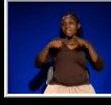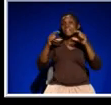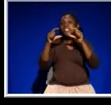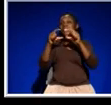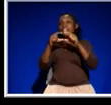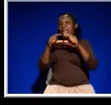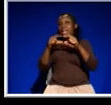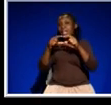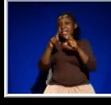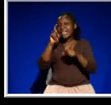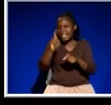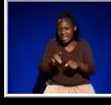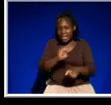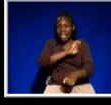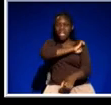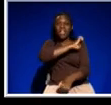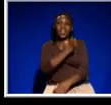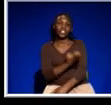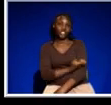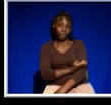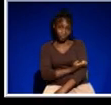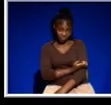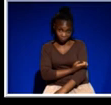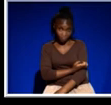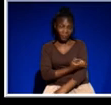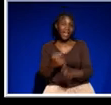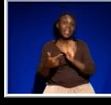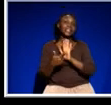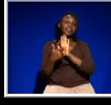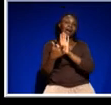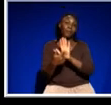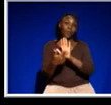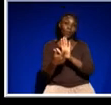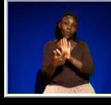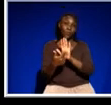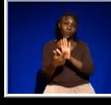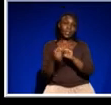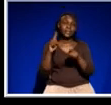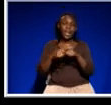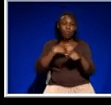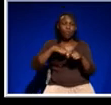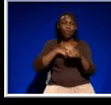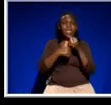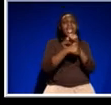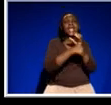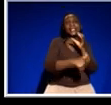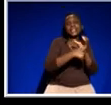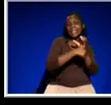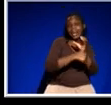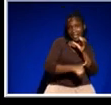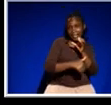requires energy. For example, excretion, which is also